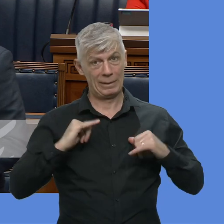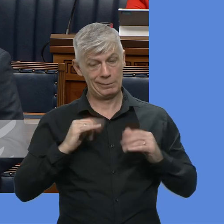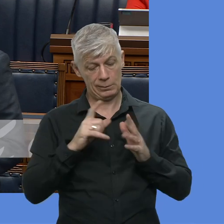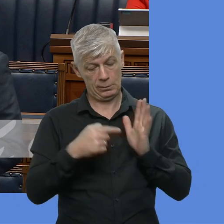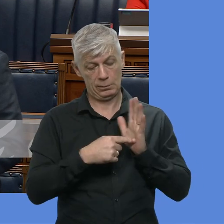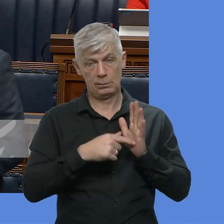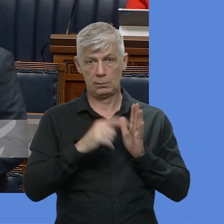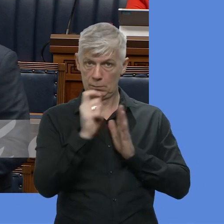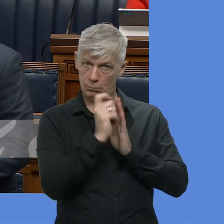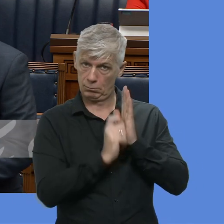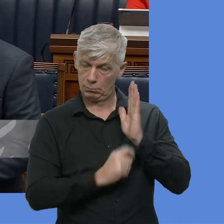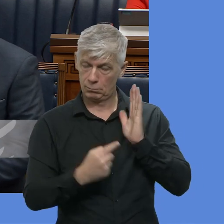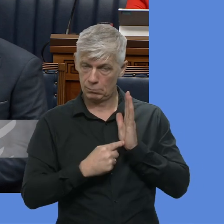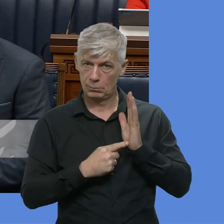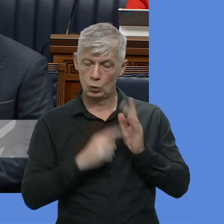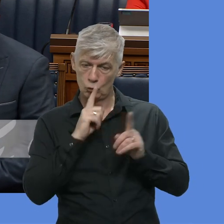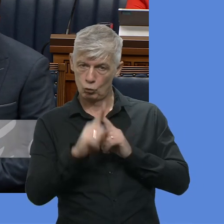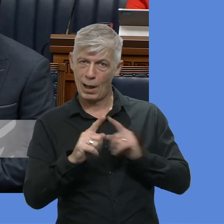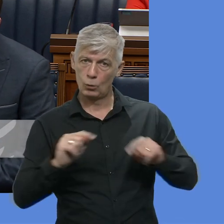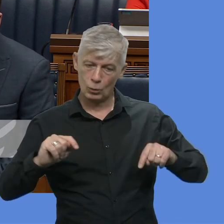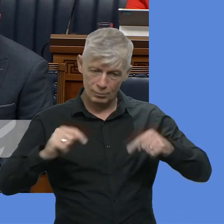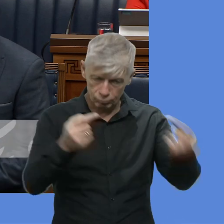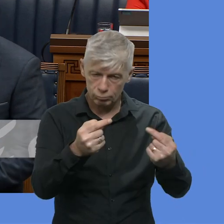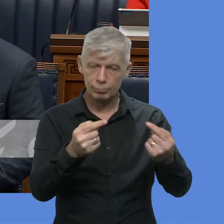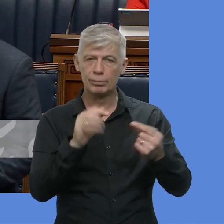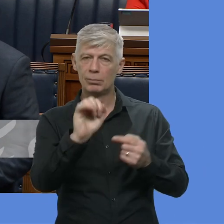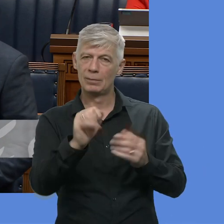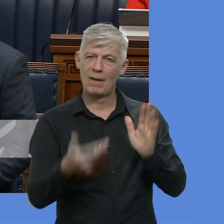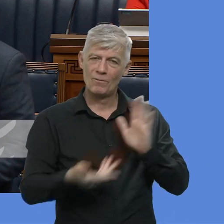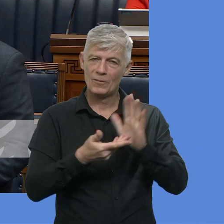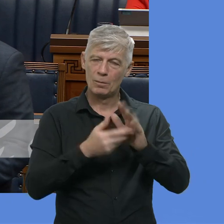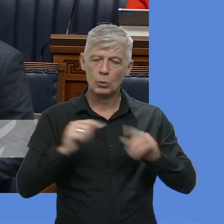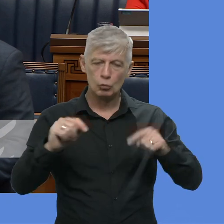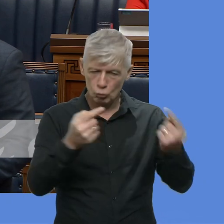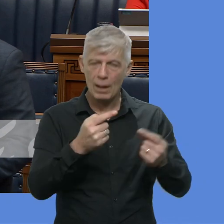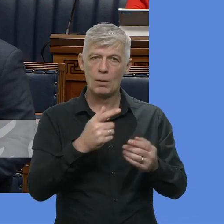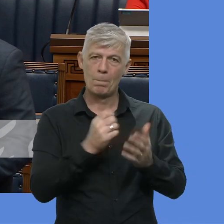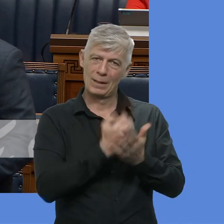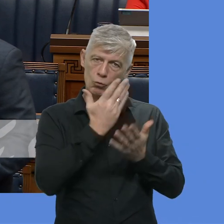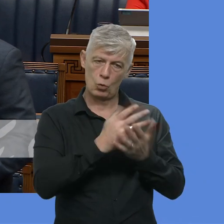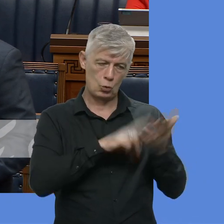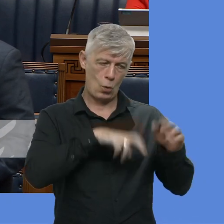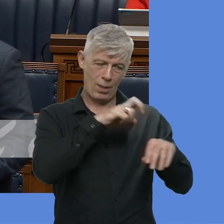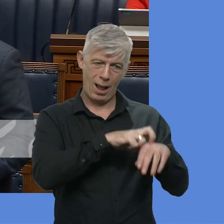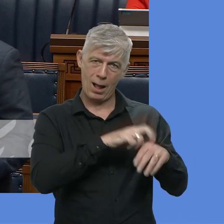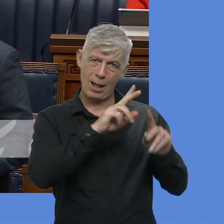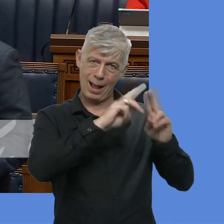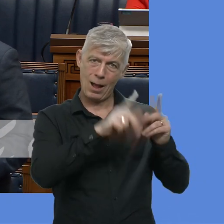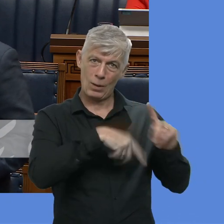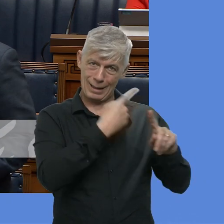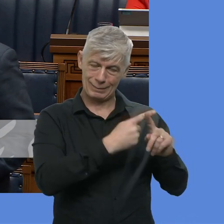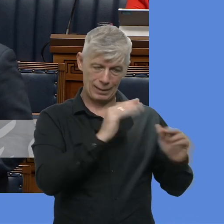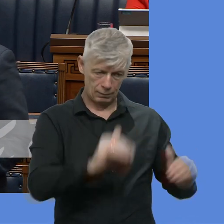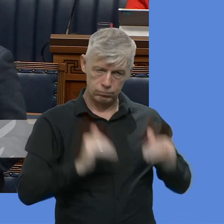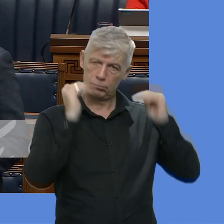a preferred option to tackle the significant investment challenge and to put the Northern Ireland Housing Executive onto a sustainable footing. And officials